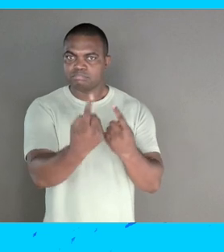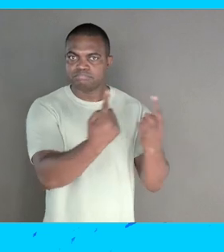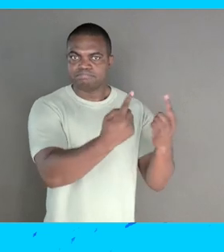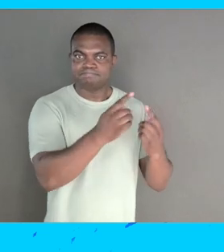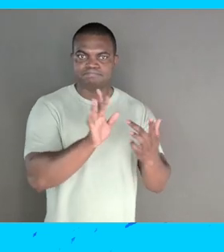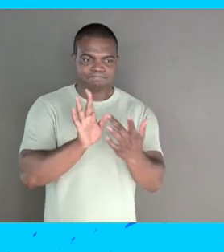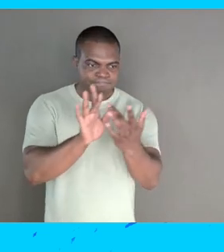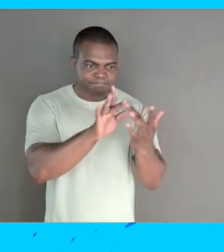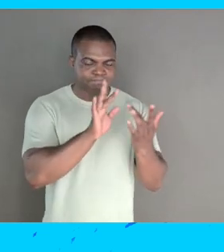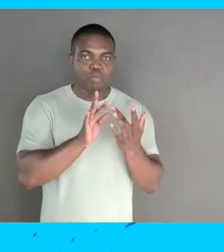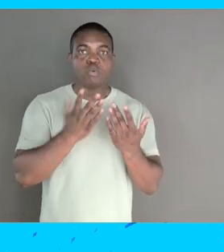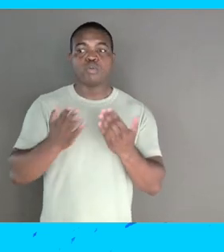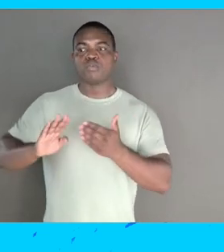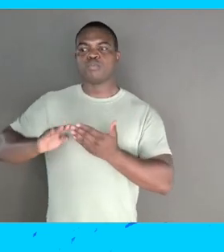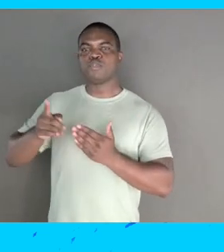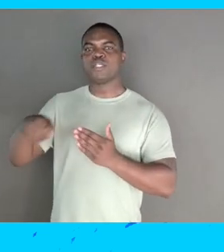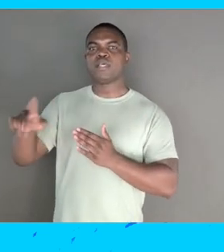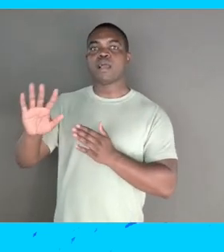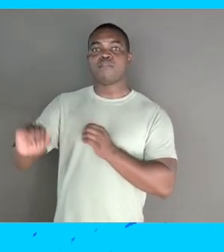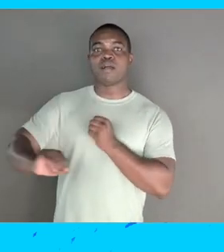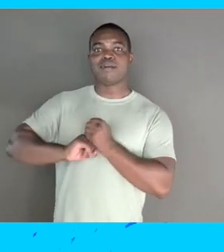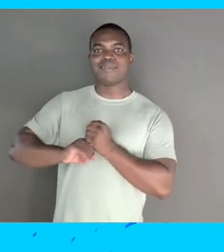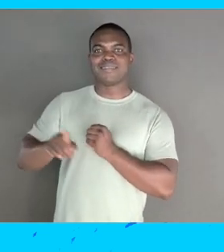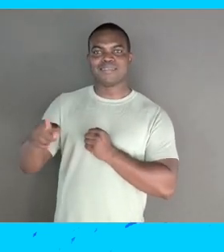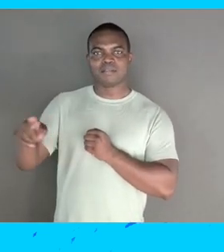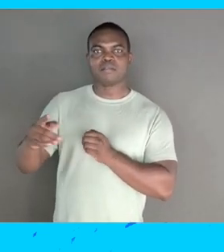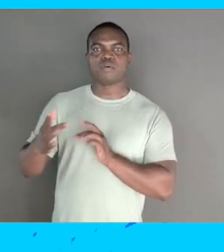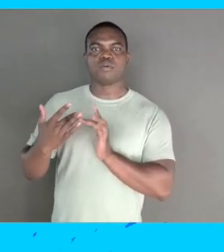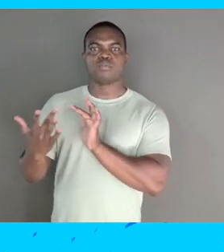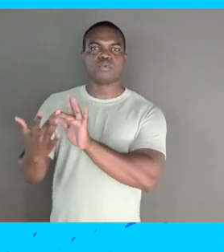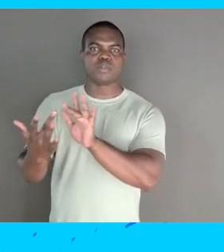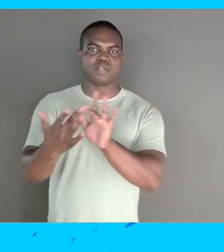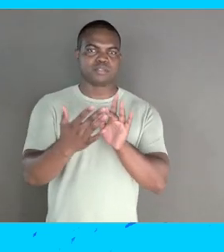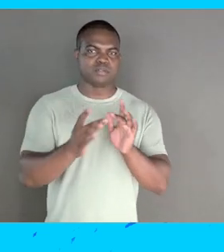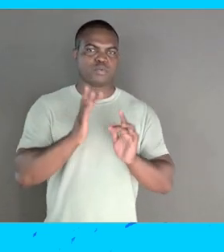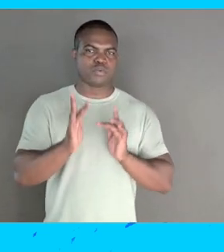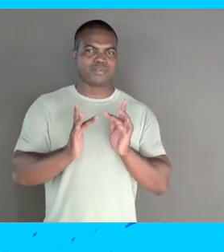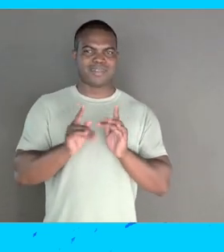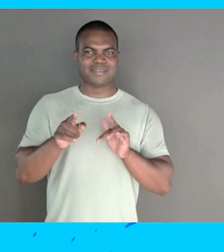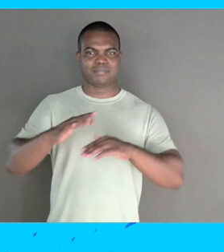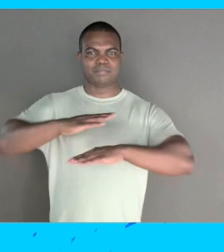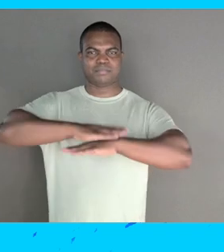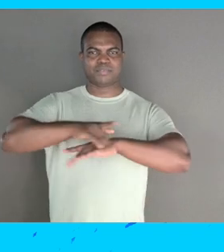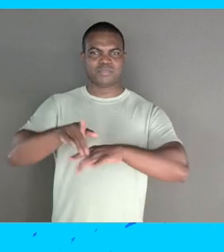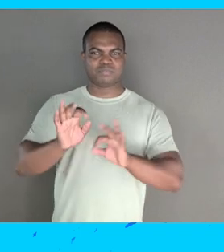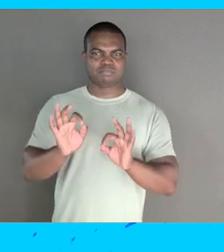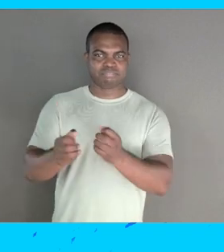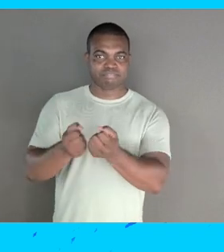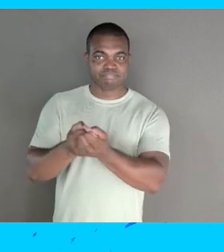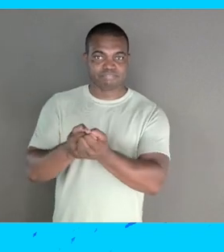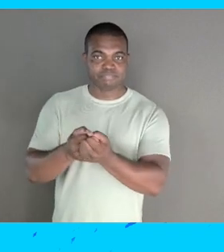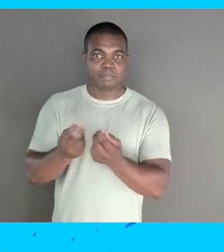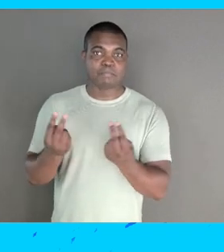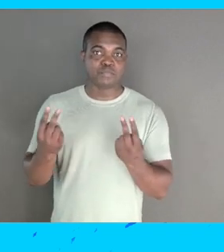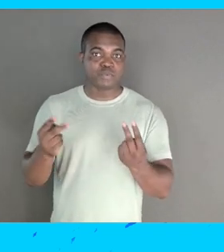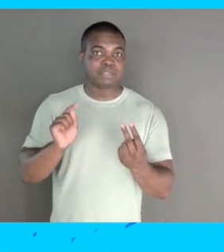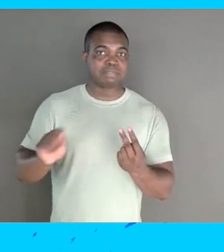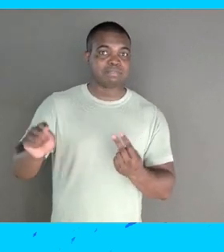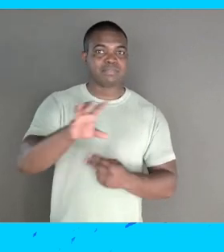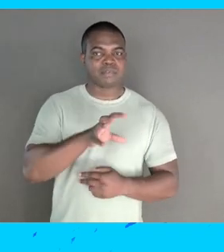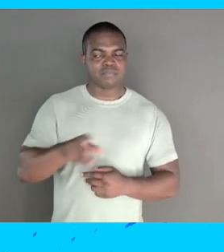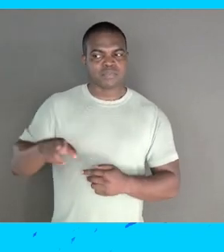platforms. And that's particularly important in countries that are really aggressively targeting, criminalizing